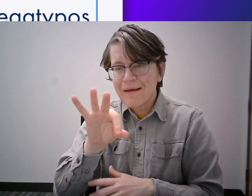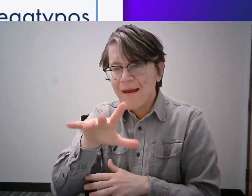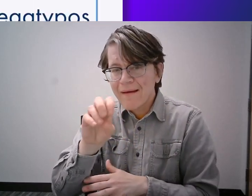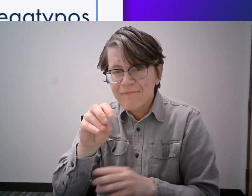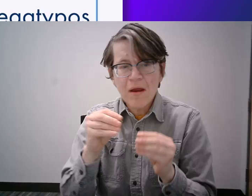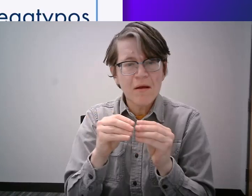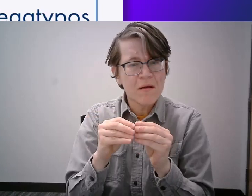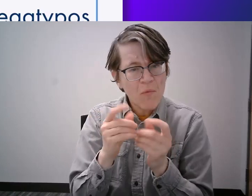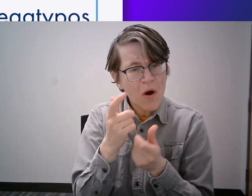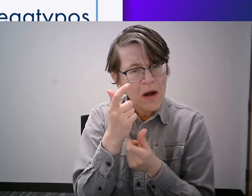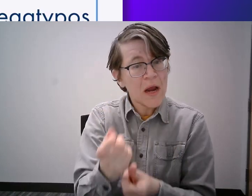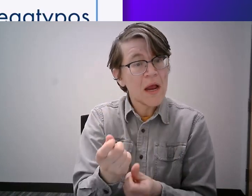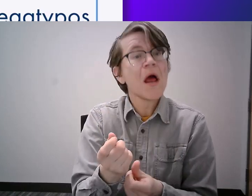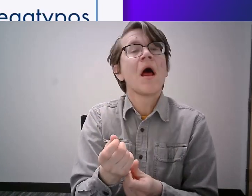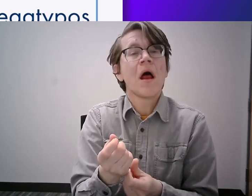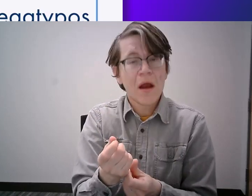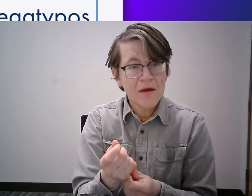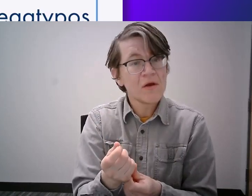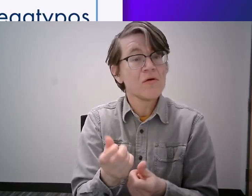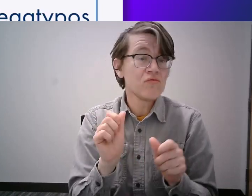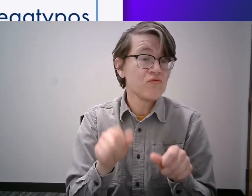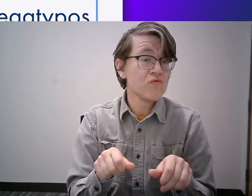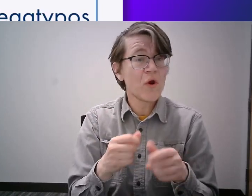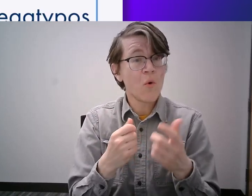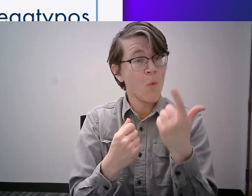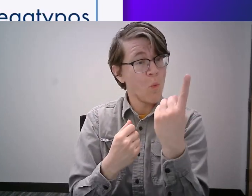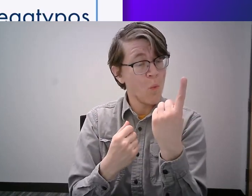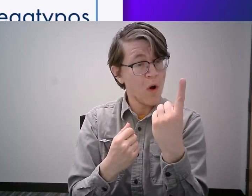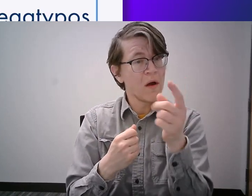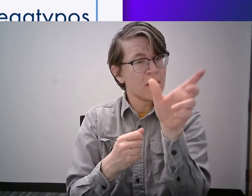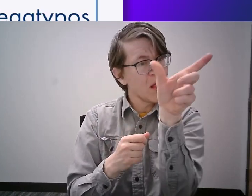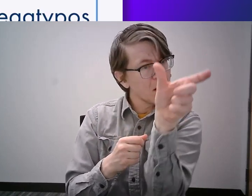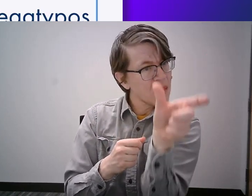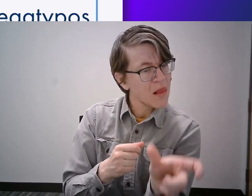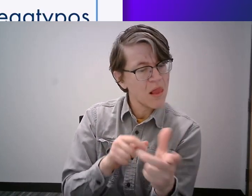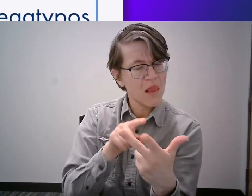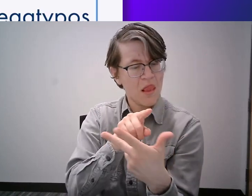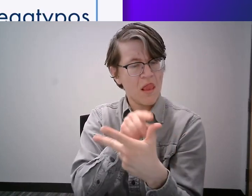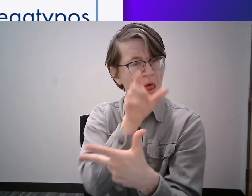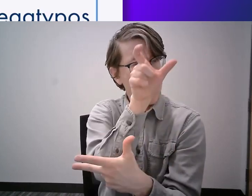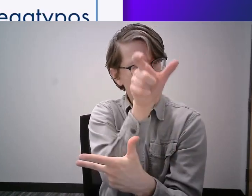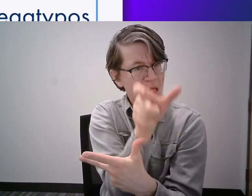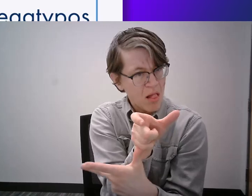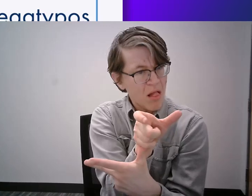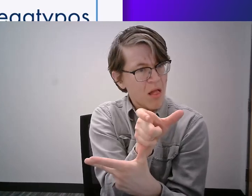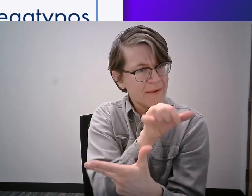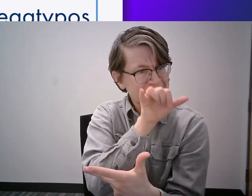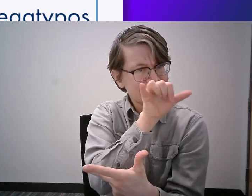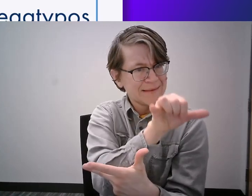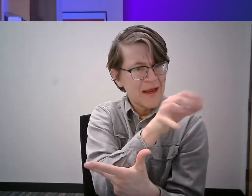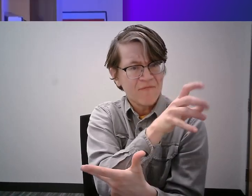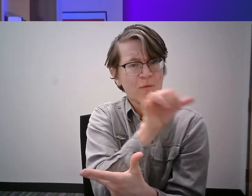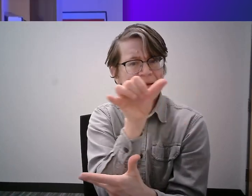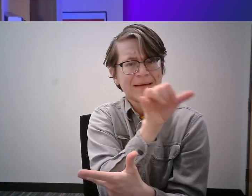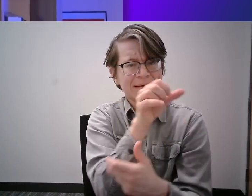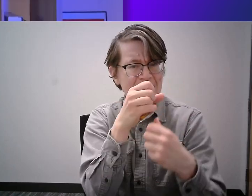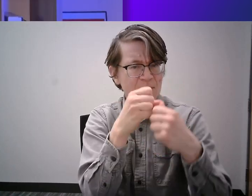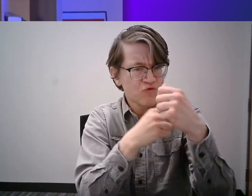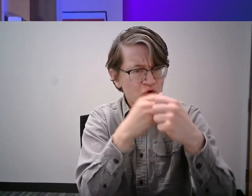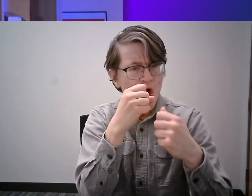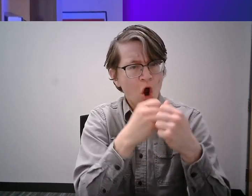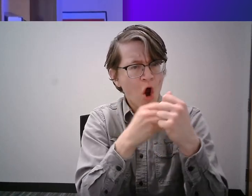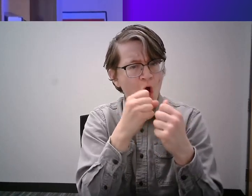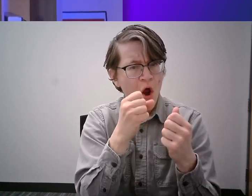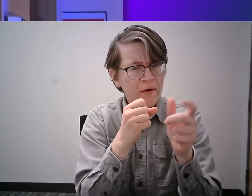Just stay within one column if you want a same kind of structure. And of course, this is just the starting point. You